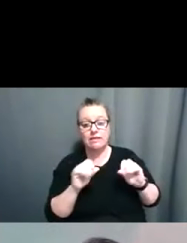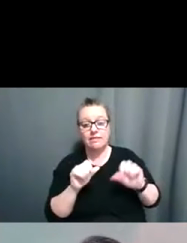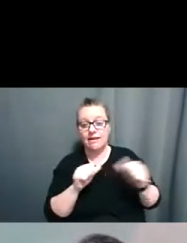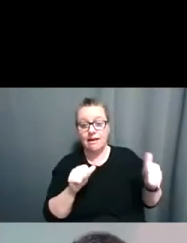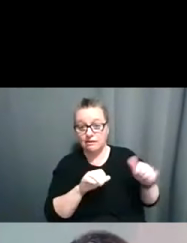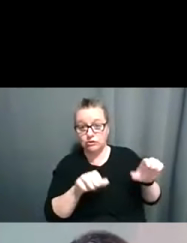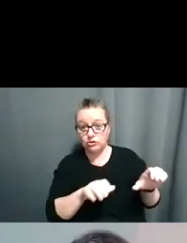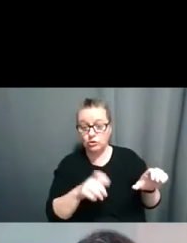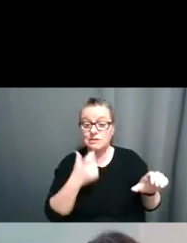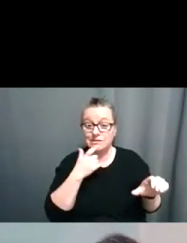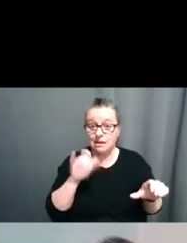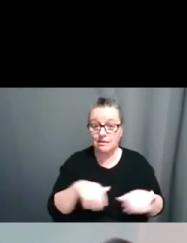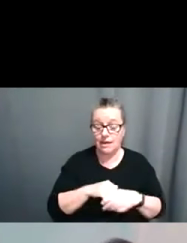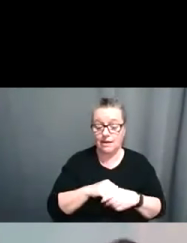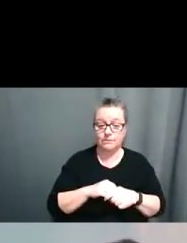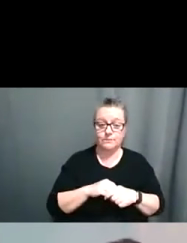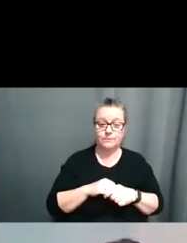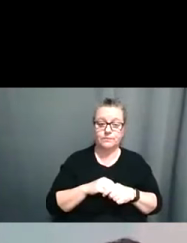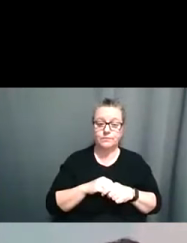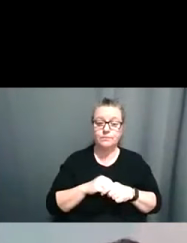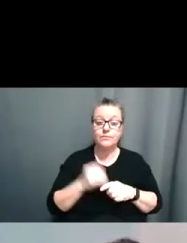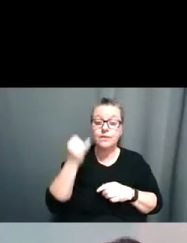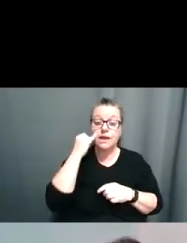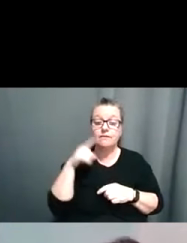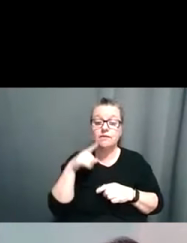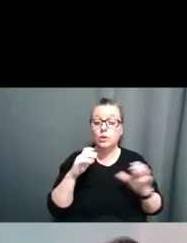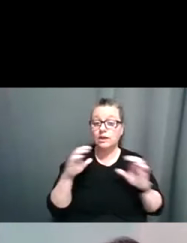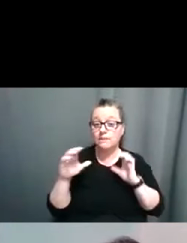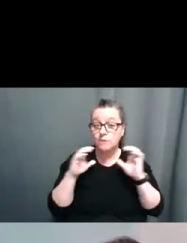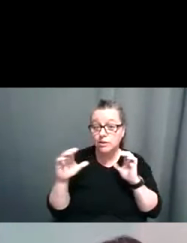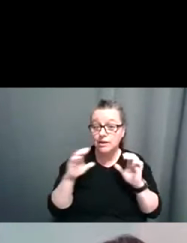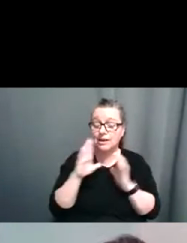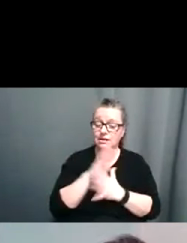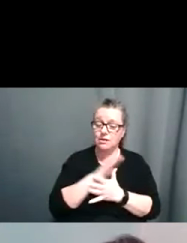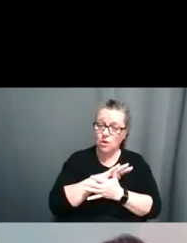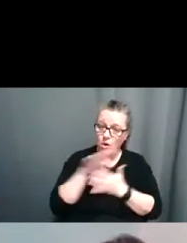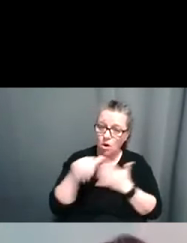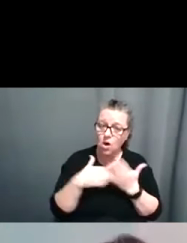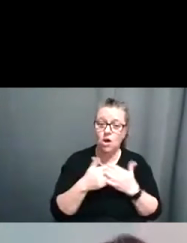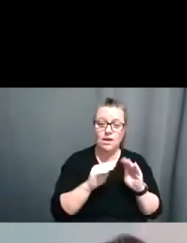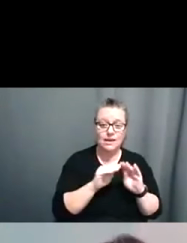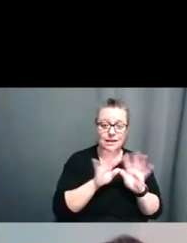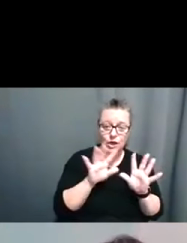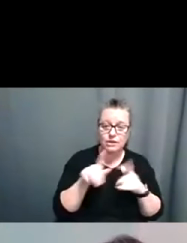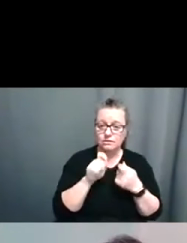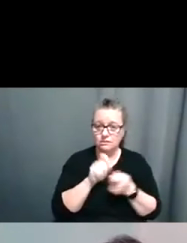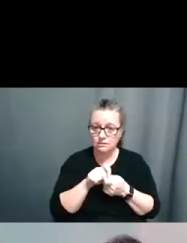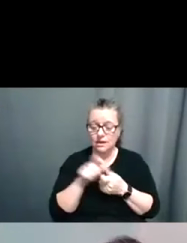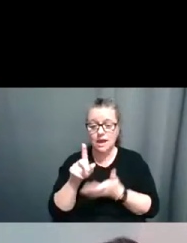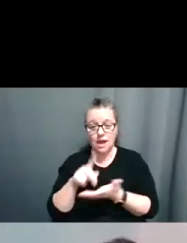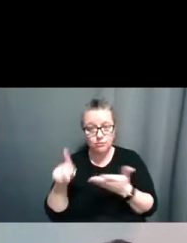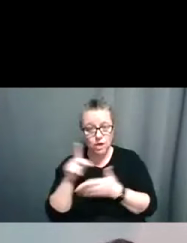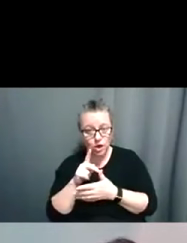do, say so. If you communicate all of these things, clarity, specificity, and